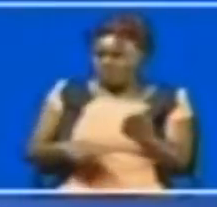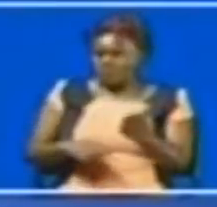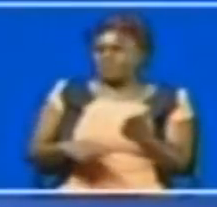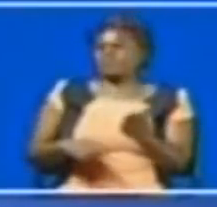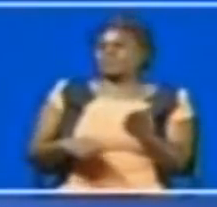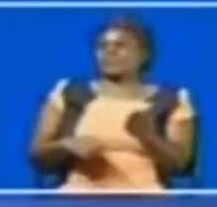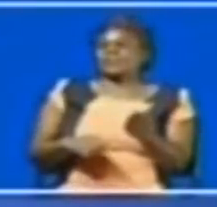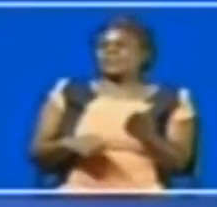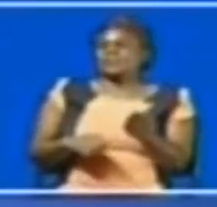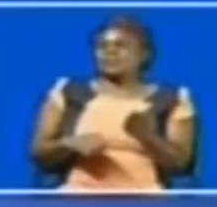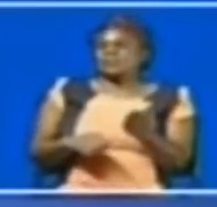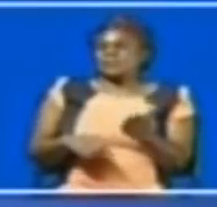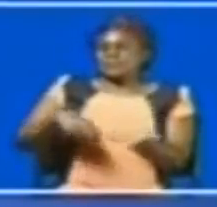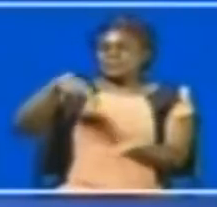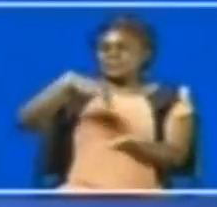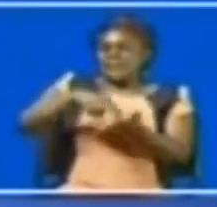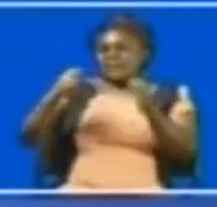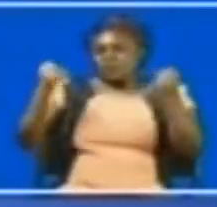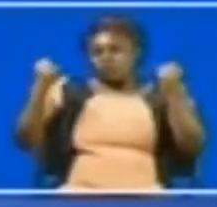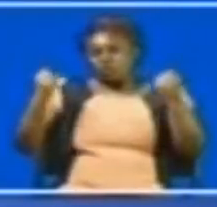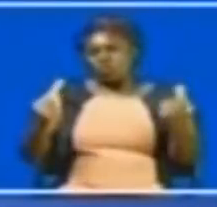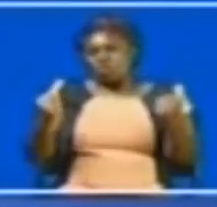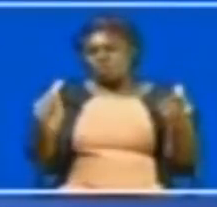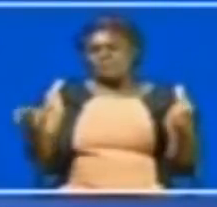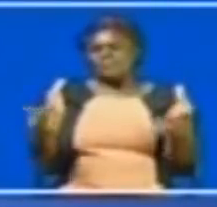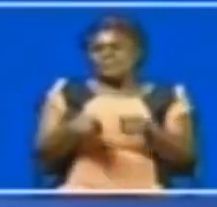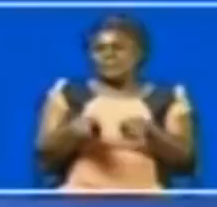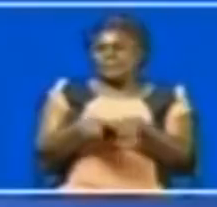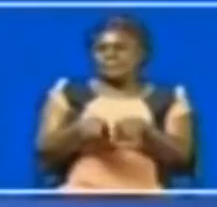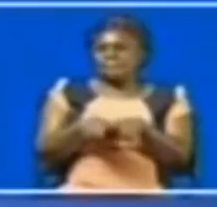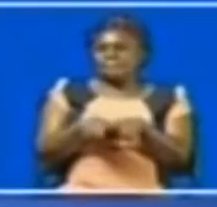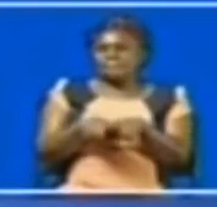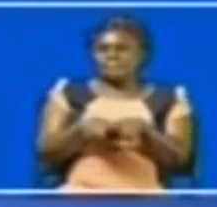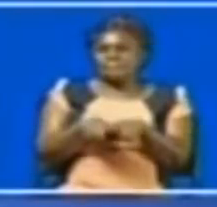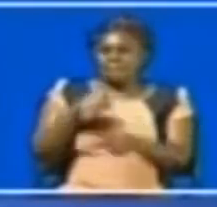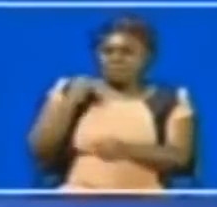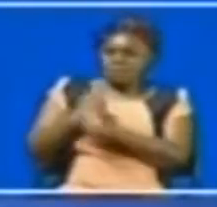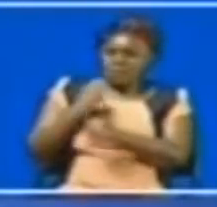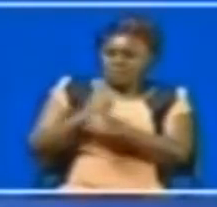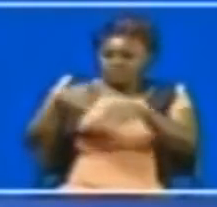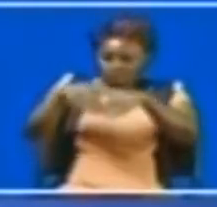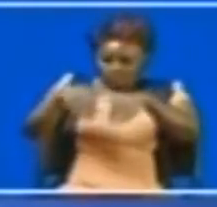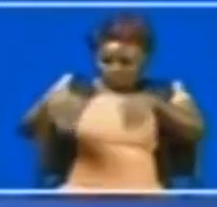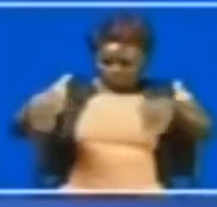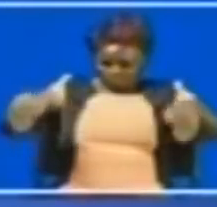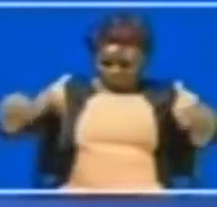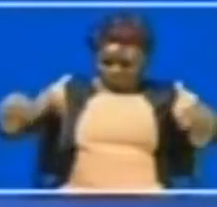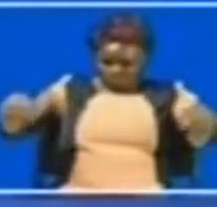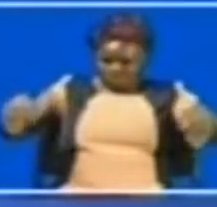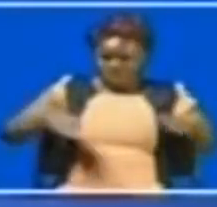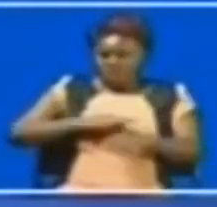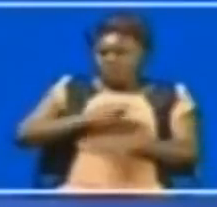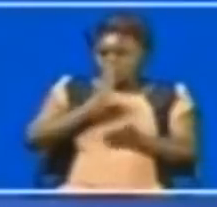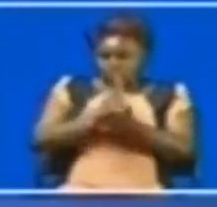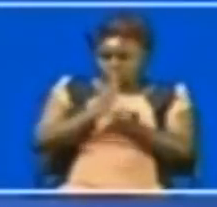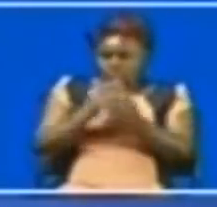to be able to stand firm. You have to be able to work independently, in spite of